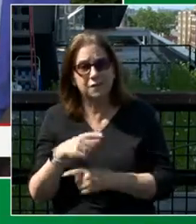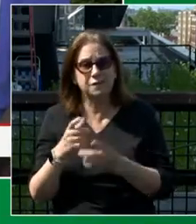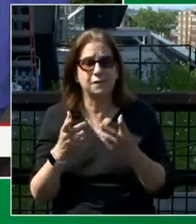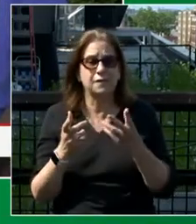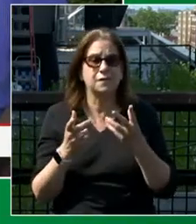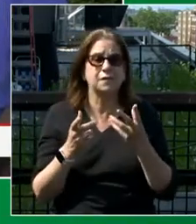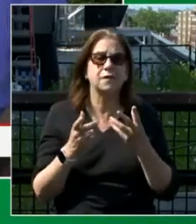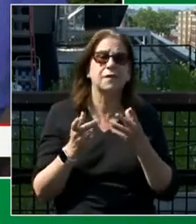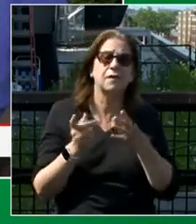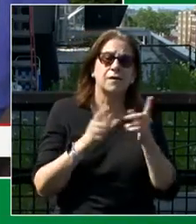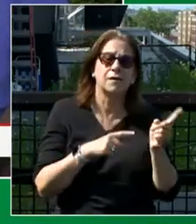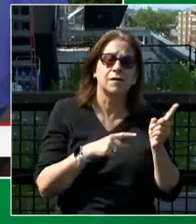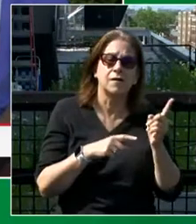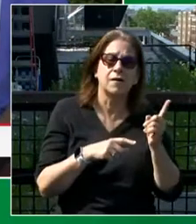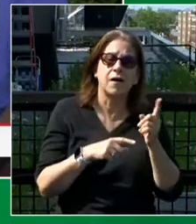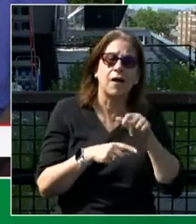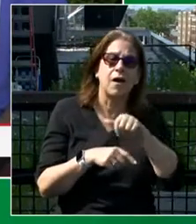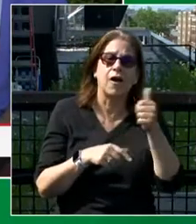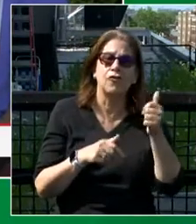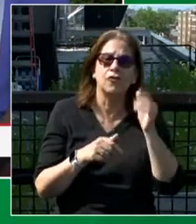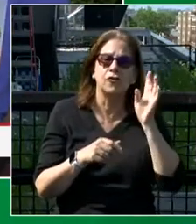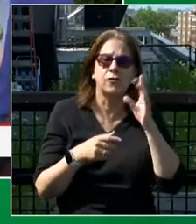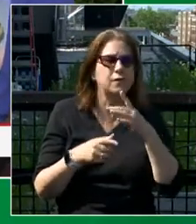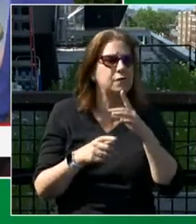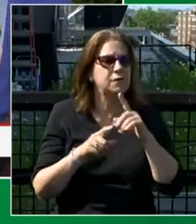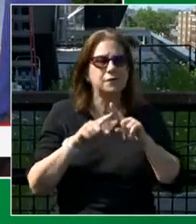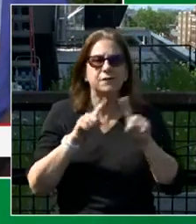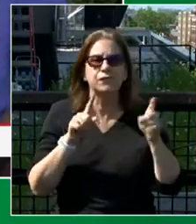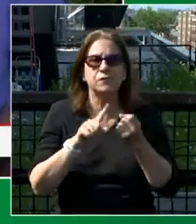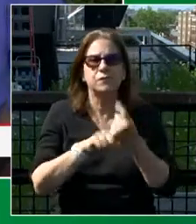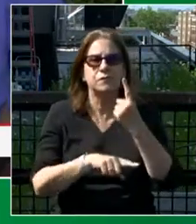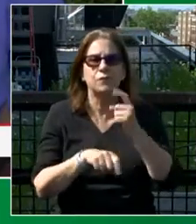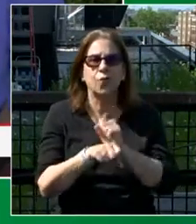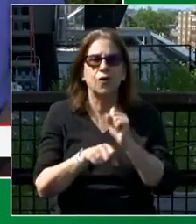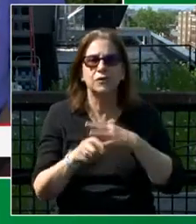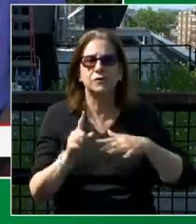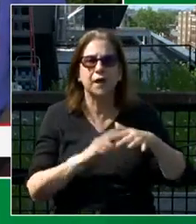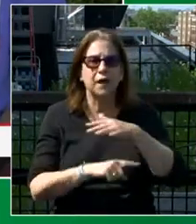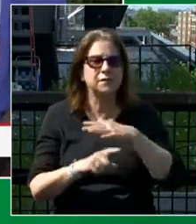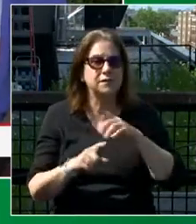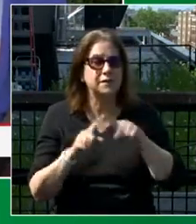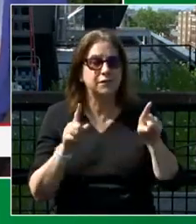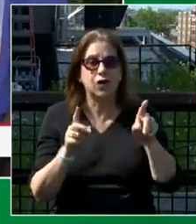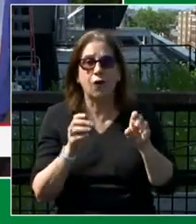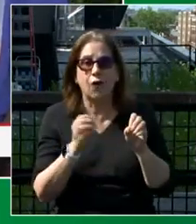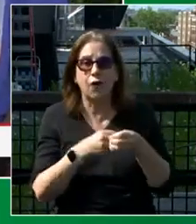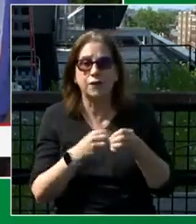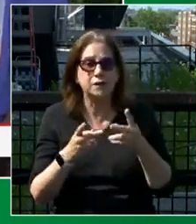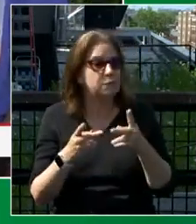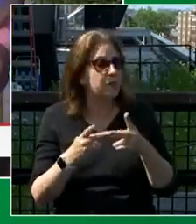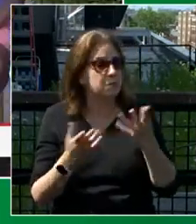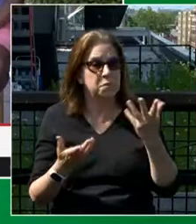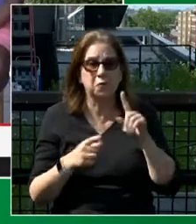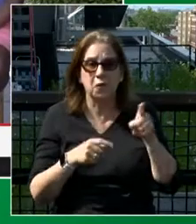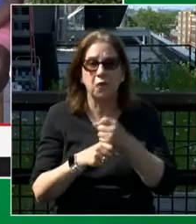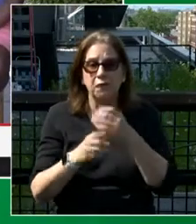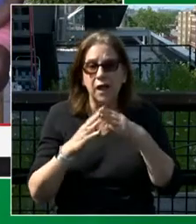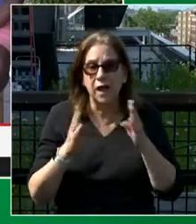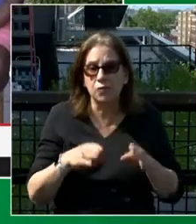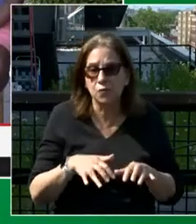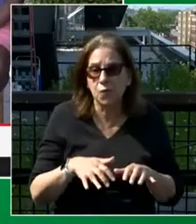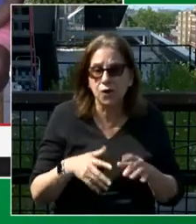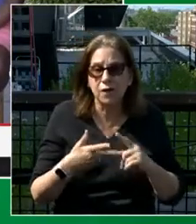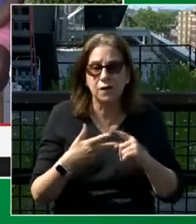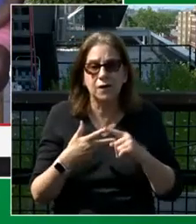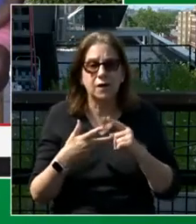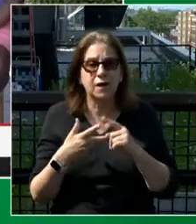kind of They partnership. can find success anywhere. Yes. Well, with Sabangale, I like that. That was a great pitch for it. And Sheldon, thanks for hosting